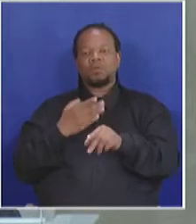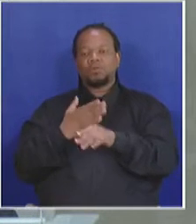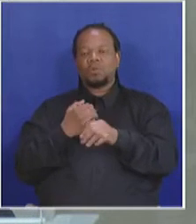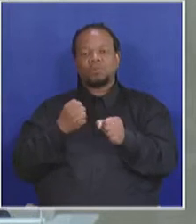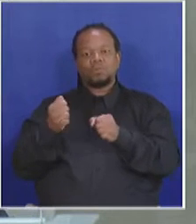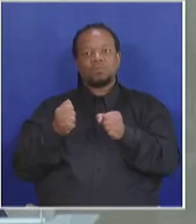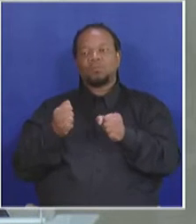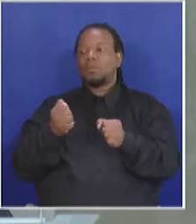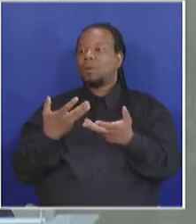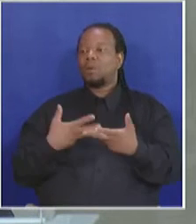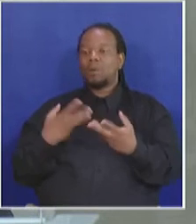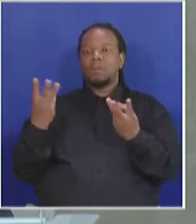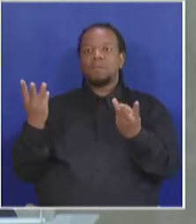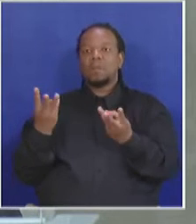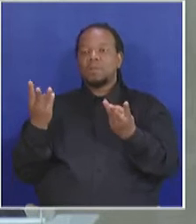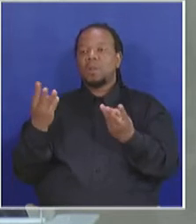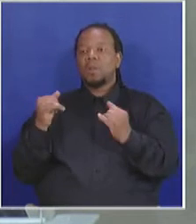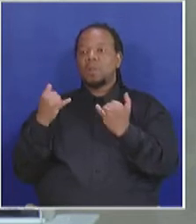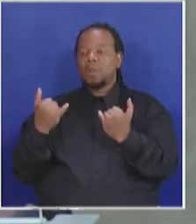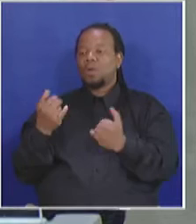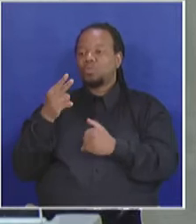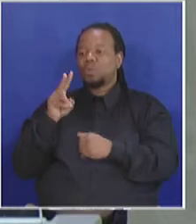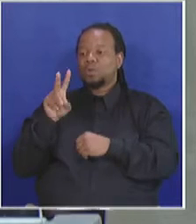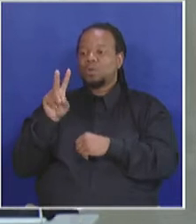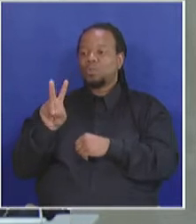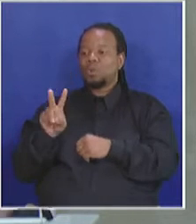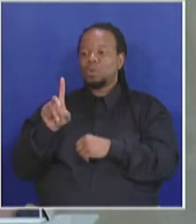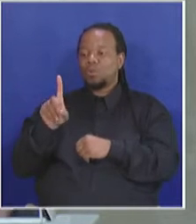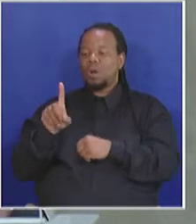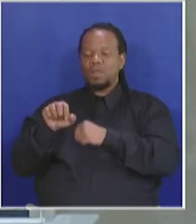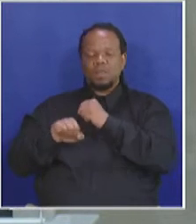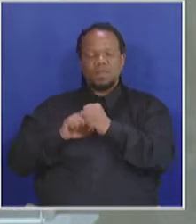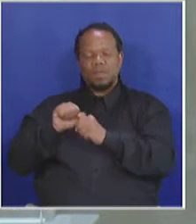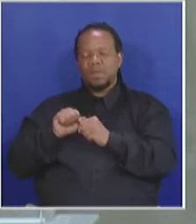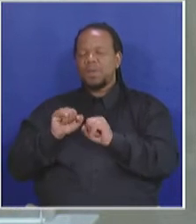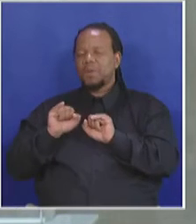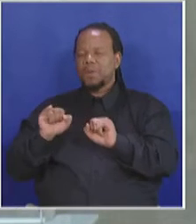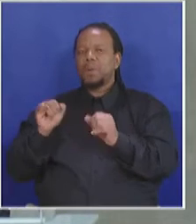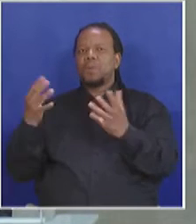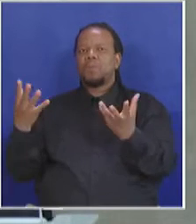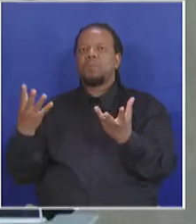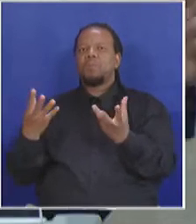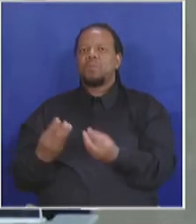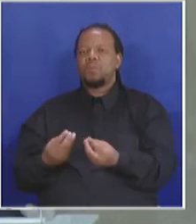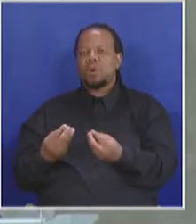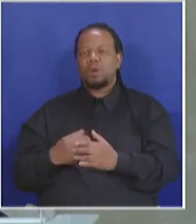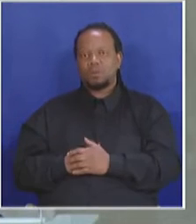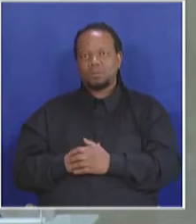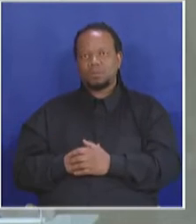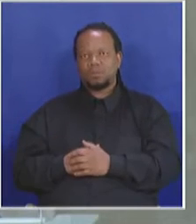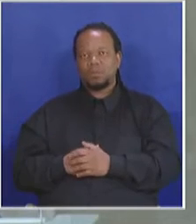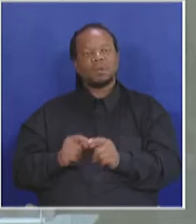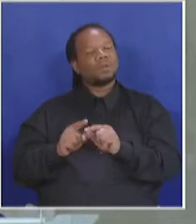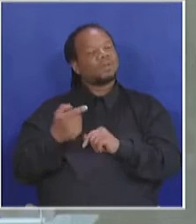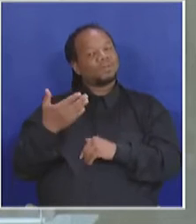poor because of that in this past 21 years. I'm not singling out only that. I'm saying we had imbalances